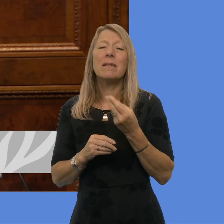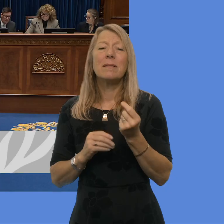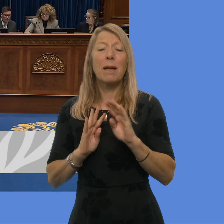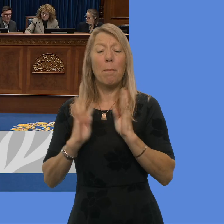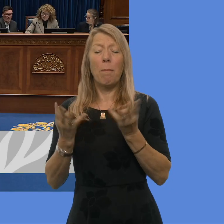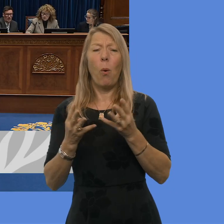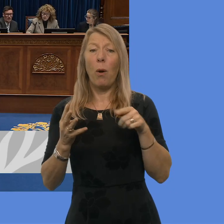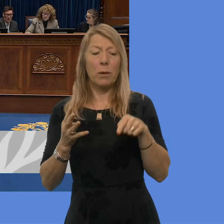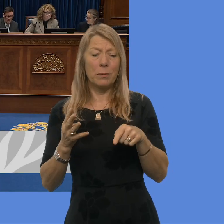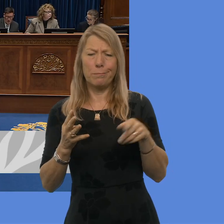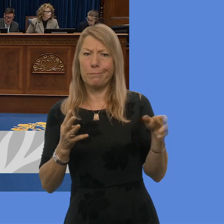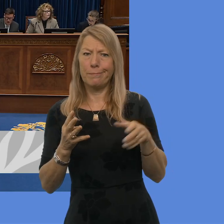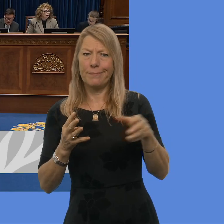Service.